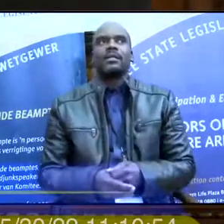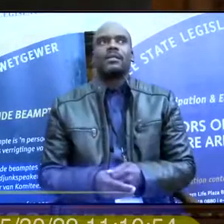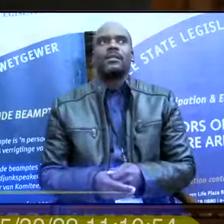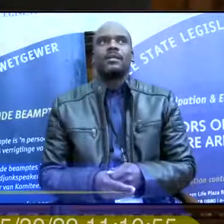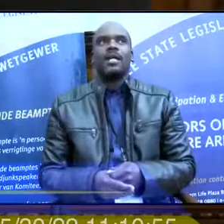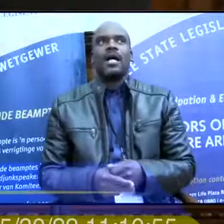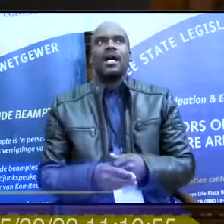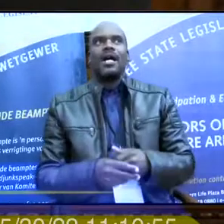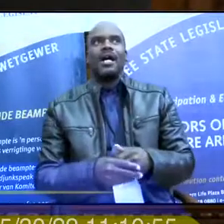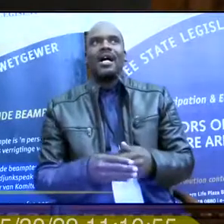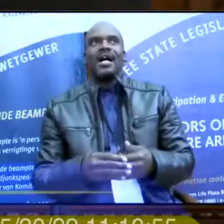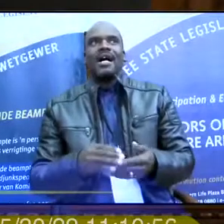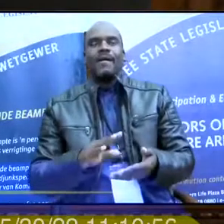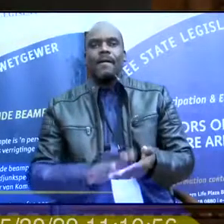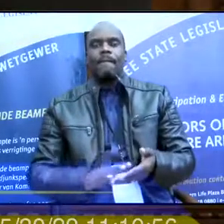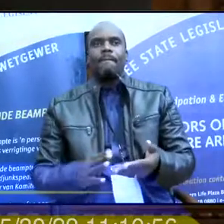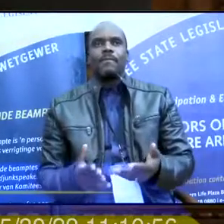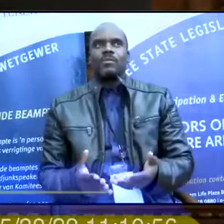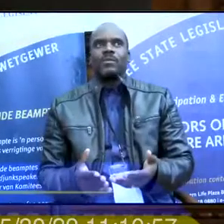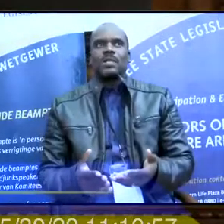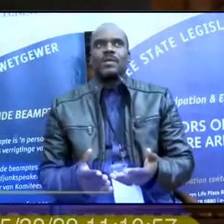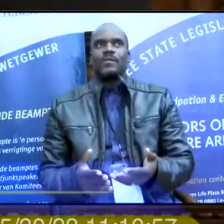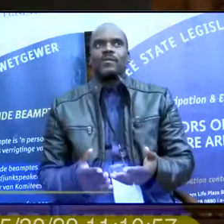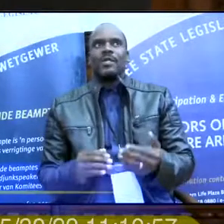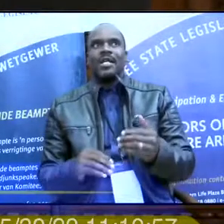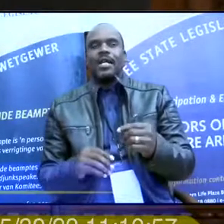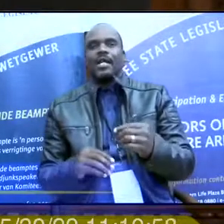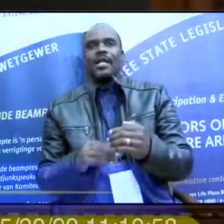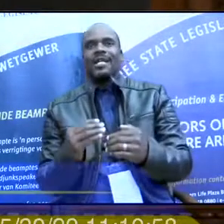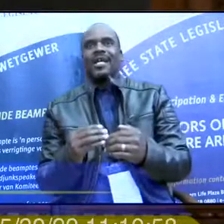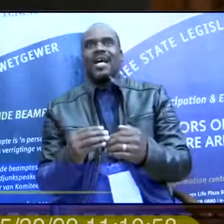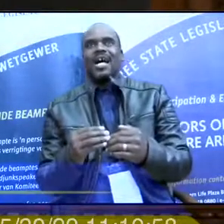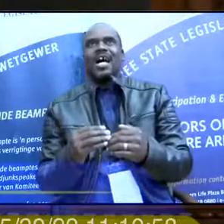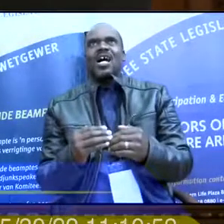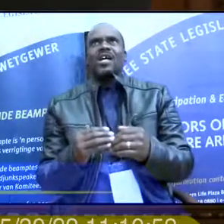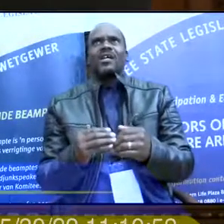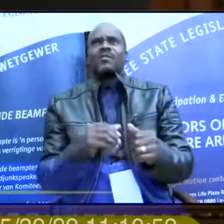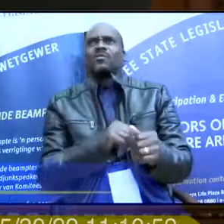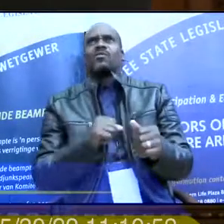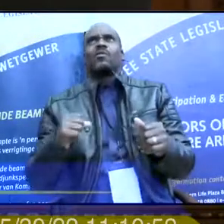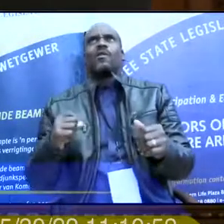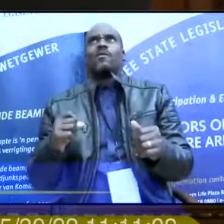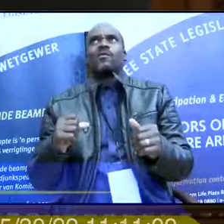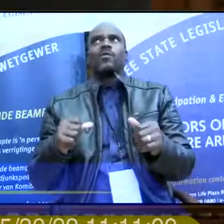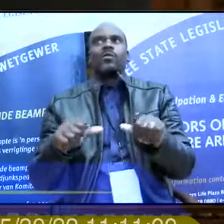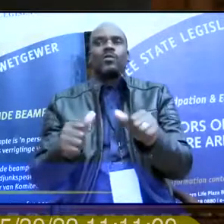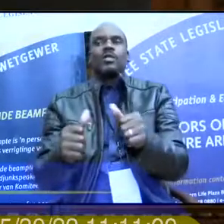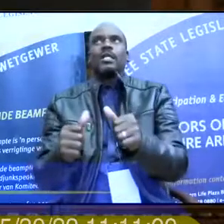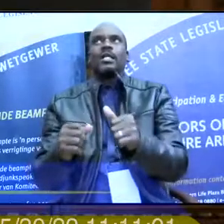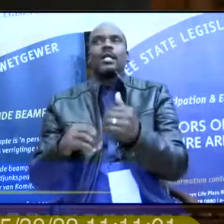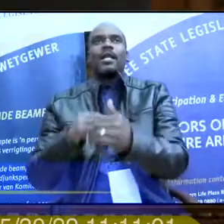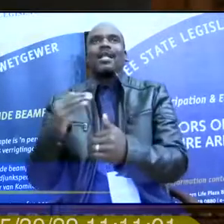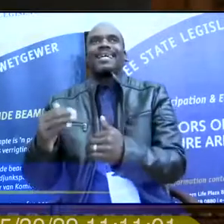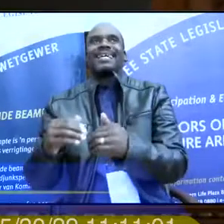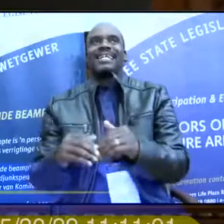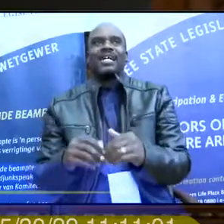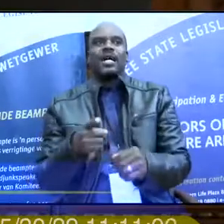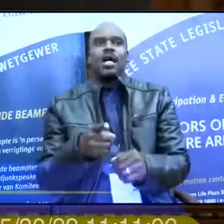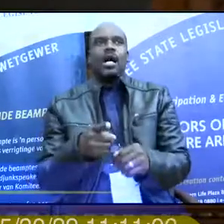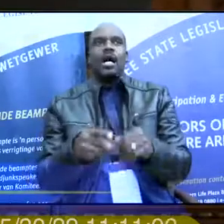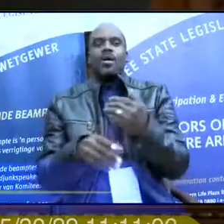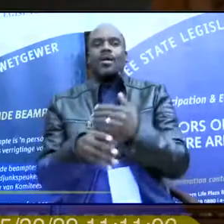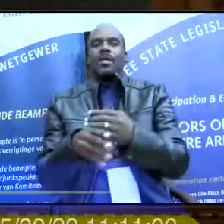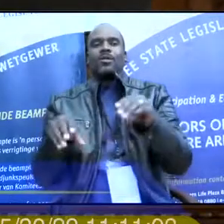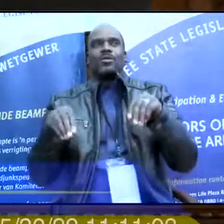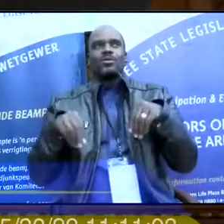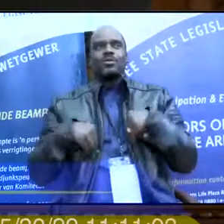and the available unemployment data in the quarterly labor force survey report reveals that the unemployment rate